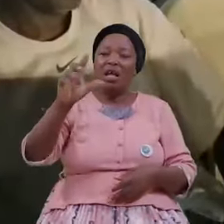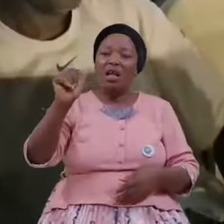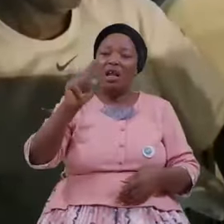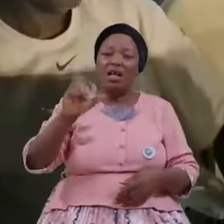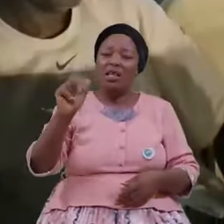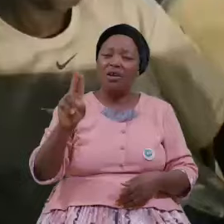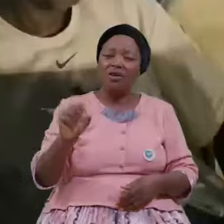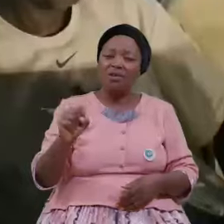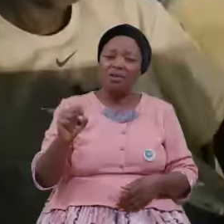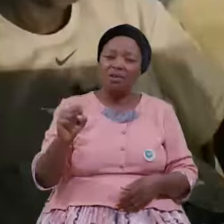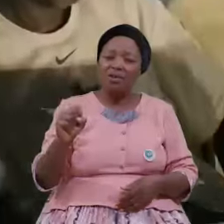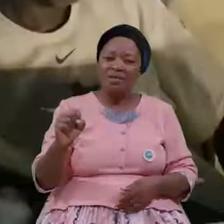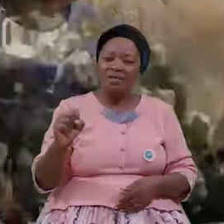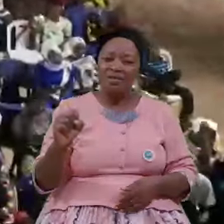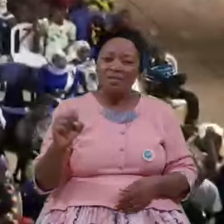say it now.